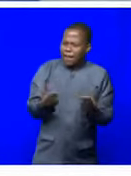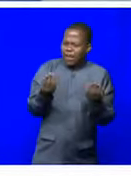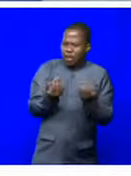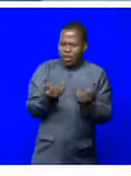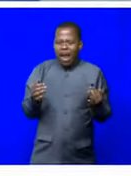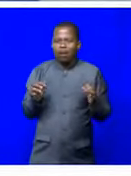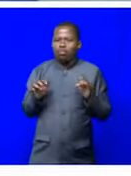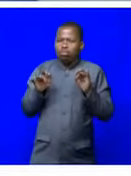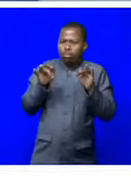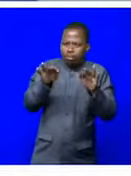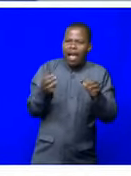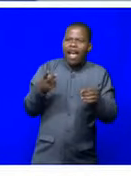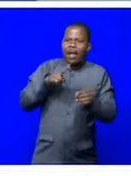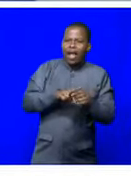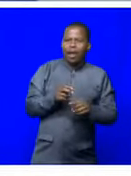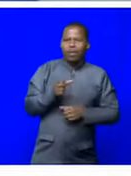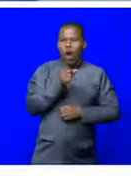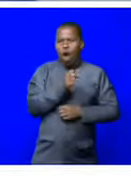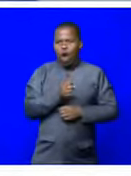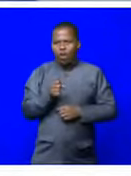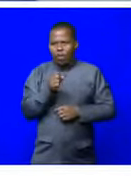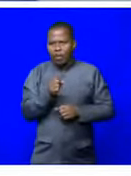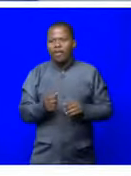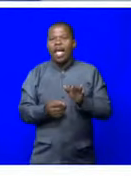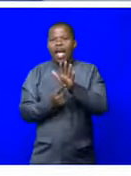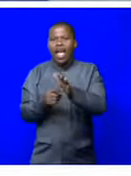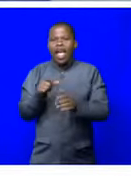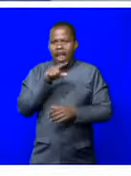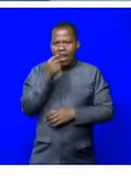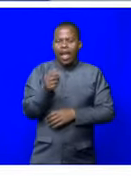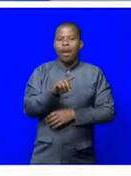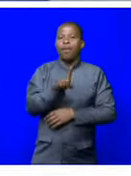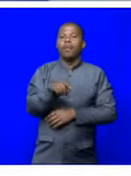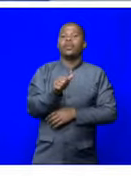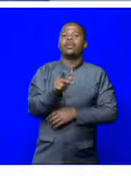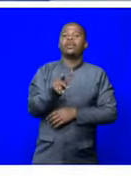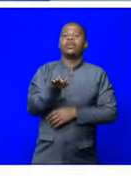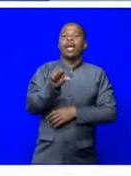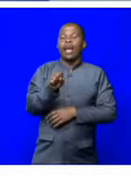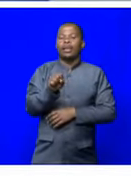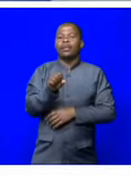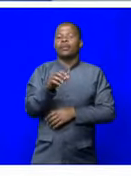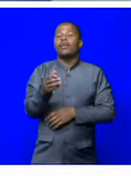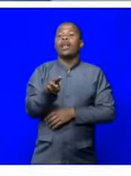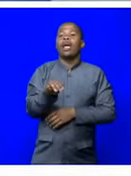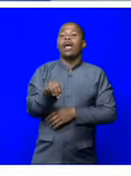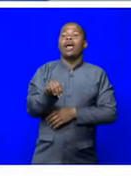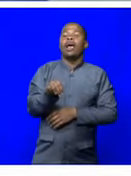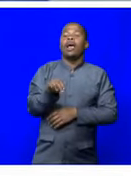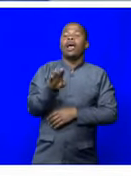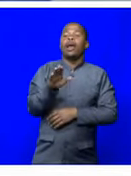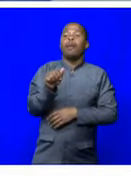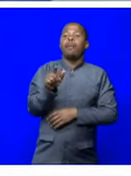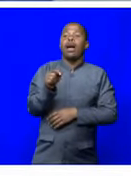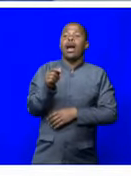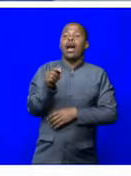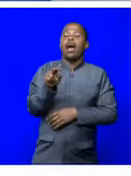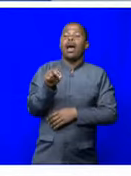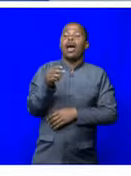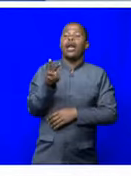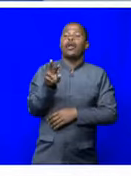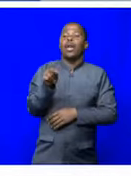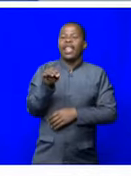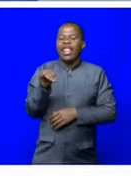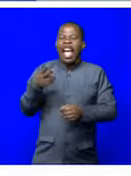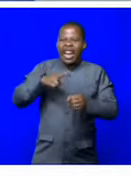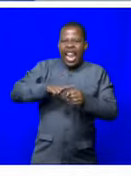at the Luju Festival, lokufaka ikhathi zexpantwini Ami Faku, Simisi from Eswatini, original from